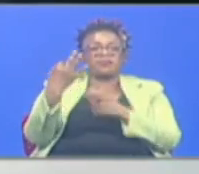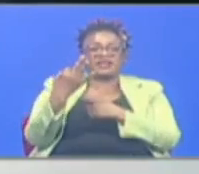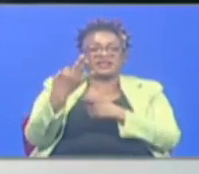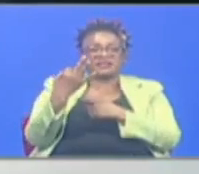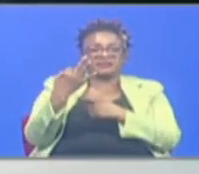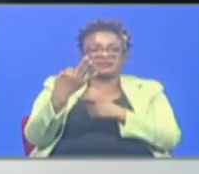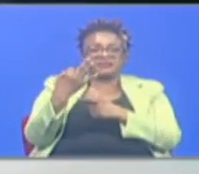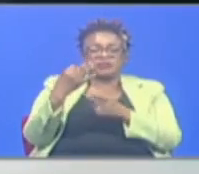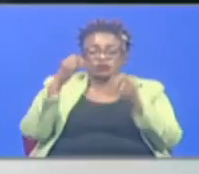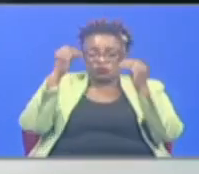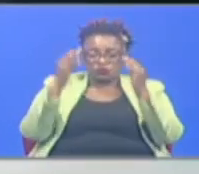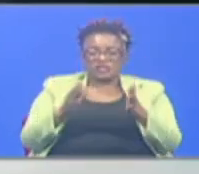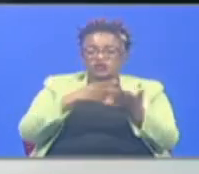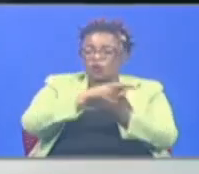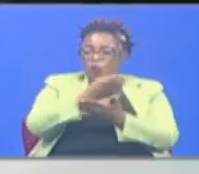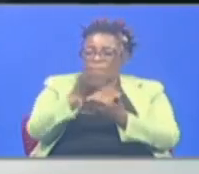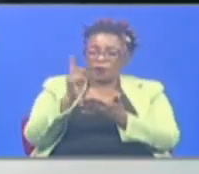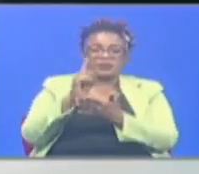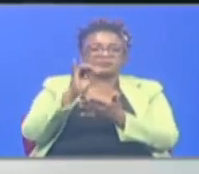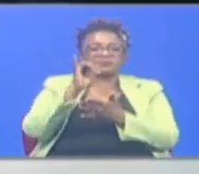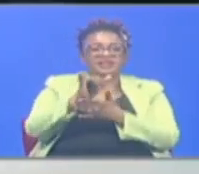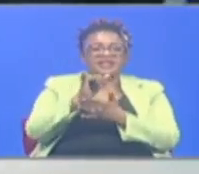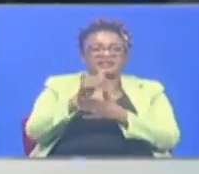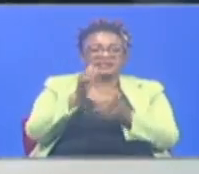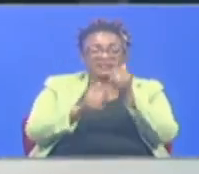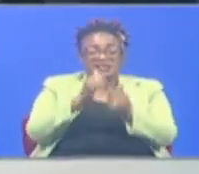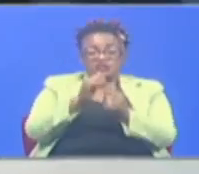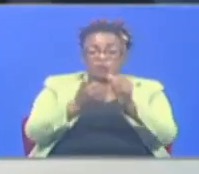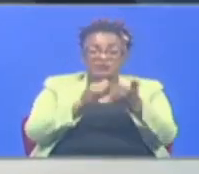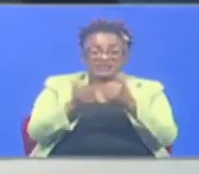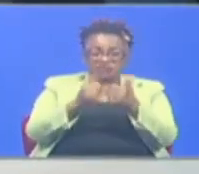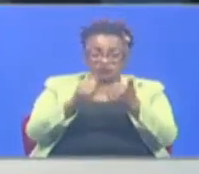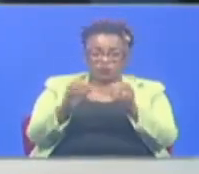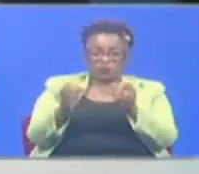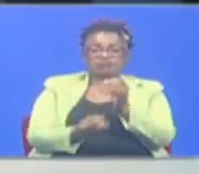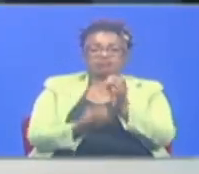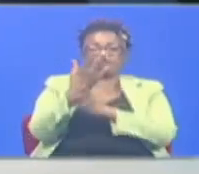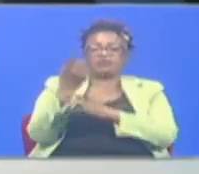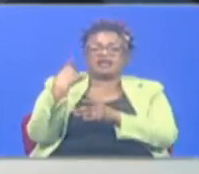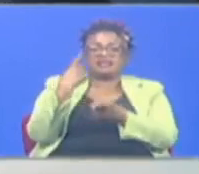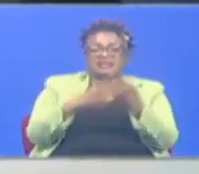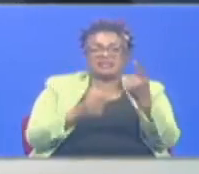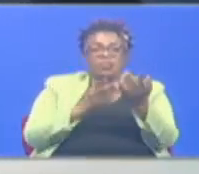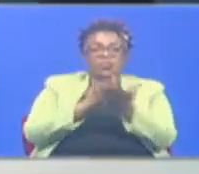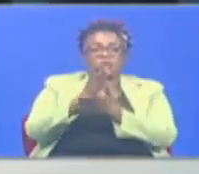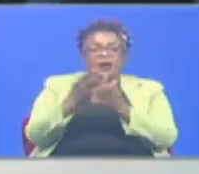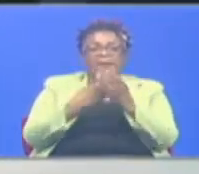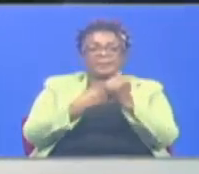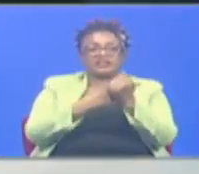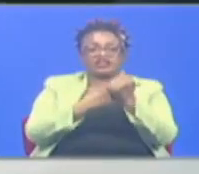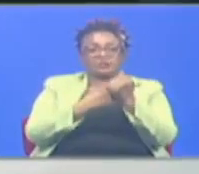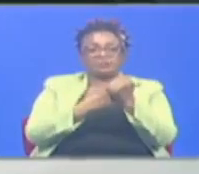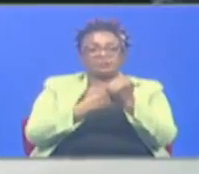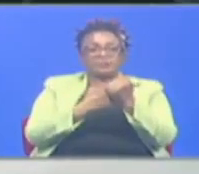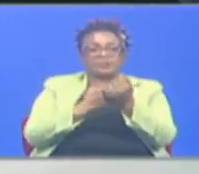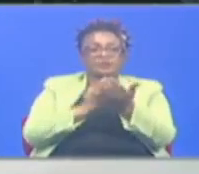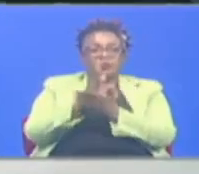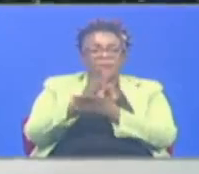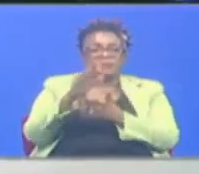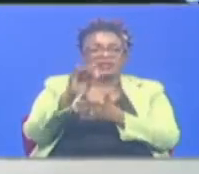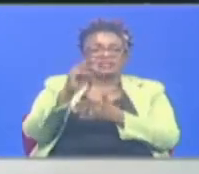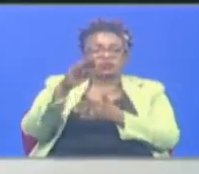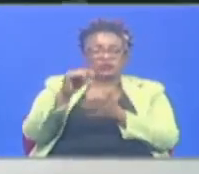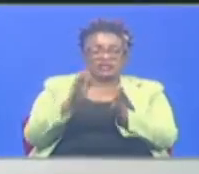the country. Interswitch Spak Science Competition was unveiled last year through a partnership between Interswitch and Integrated